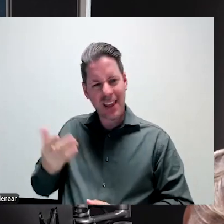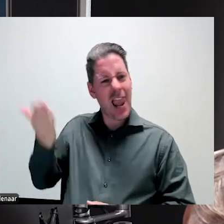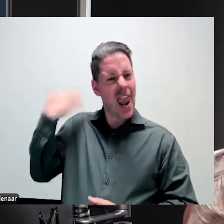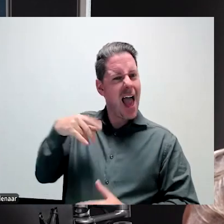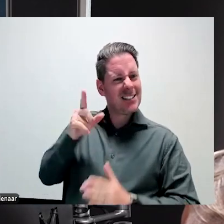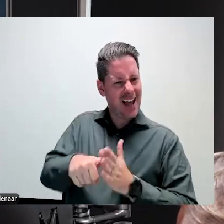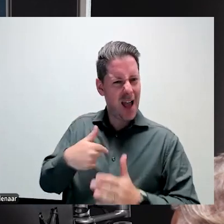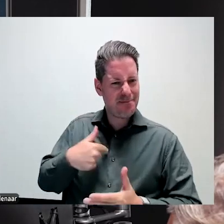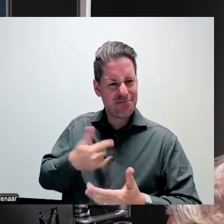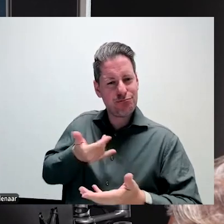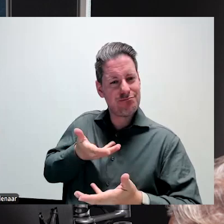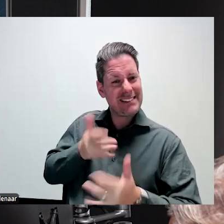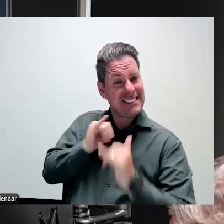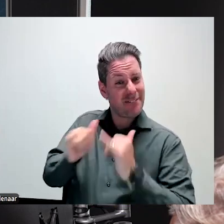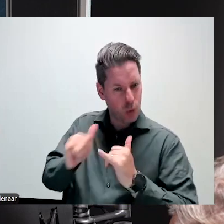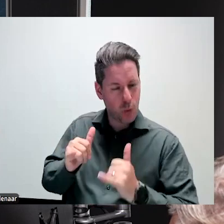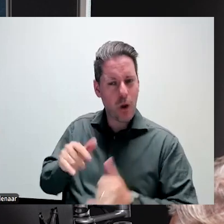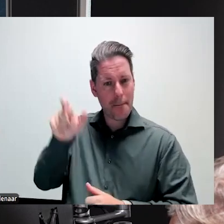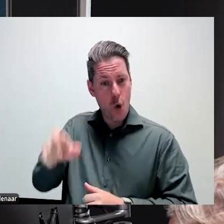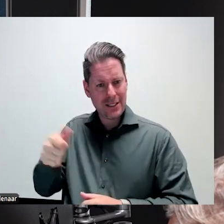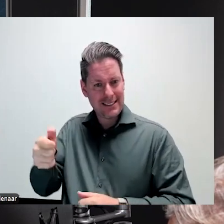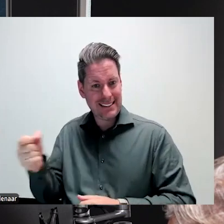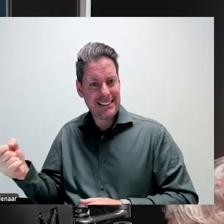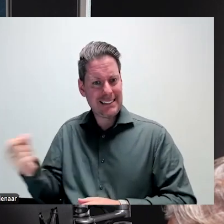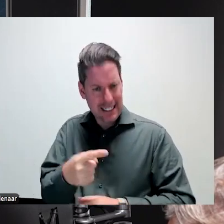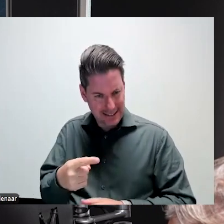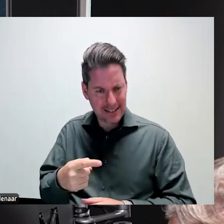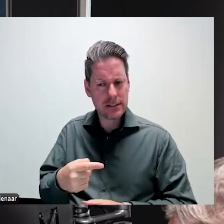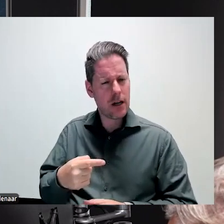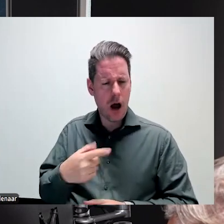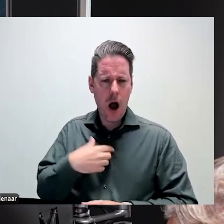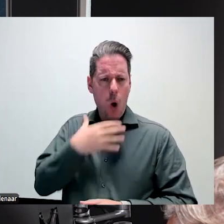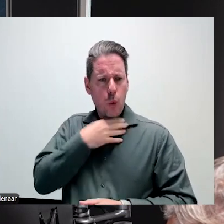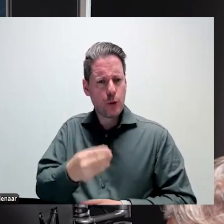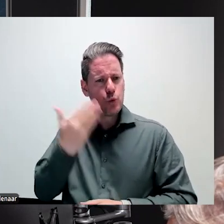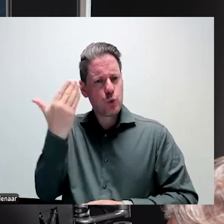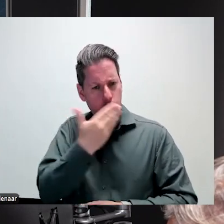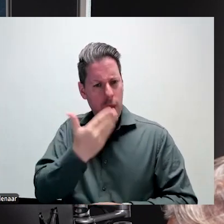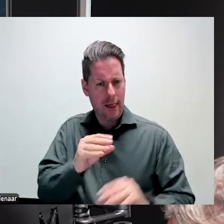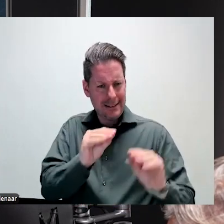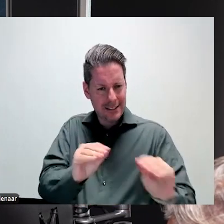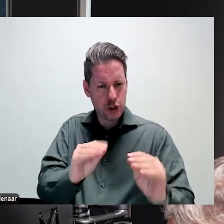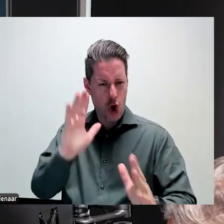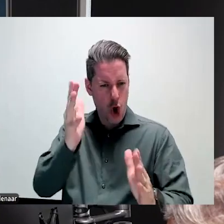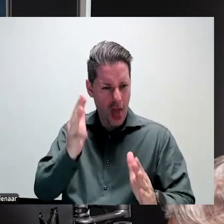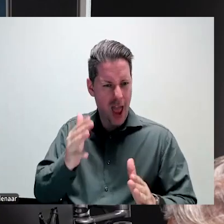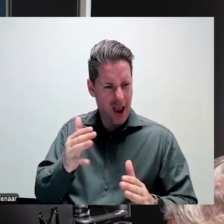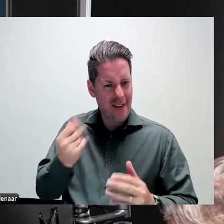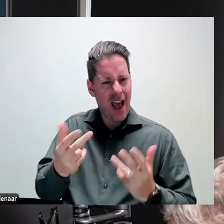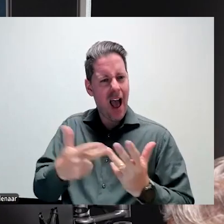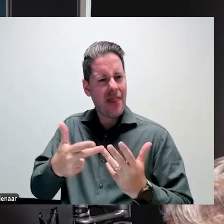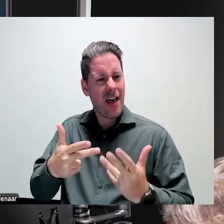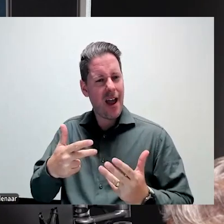they wished that Auslan was taught more in schools rather than languages other than English, or as part of